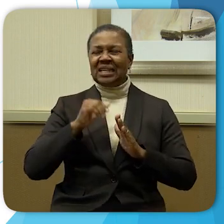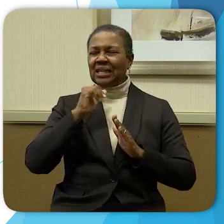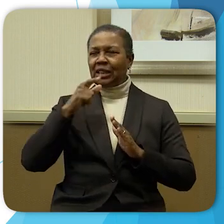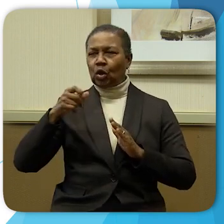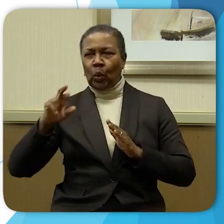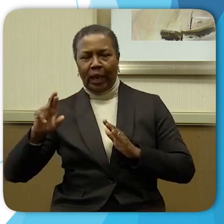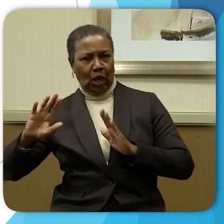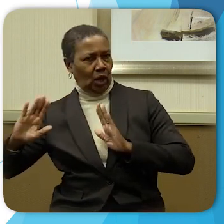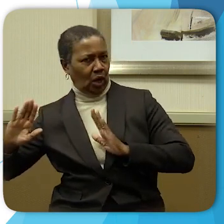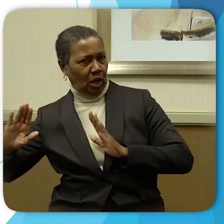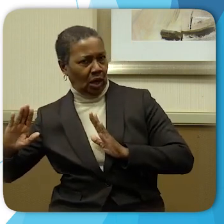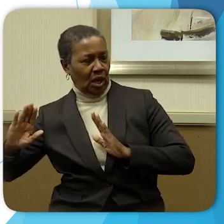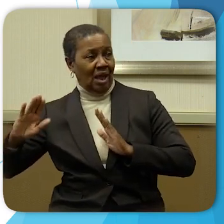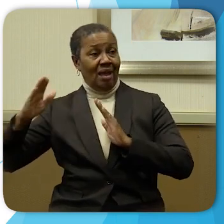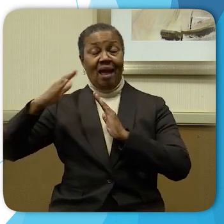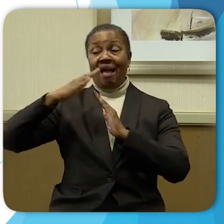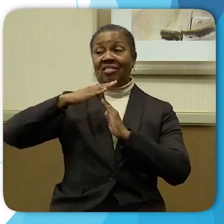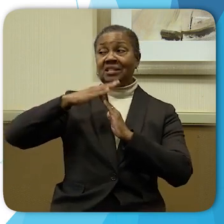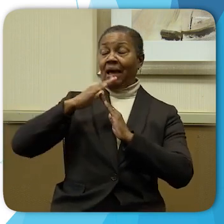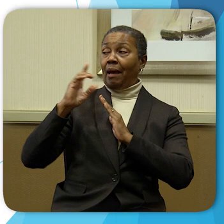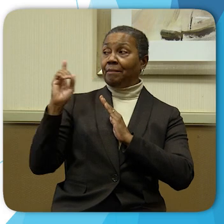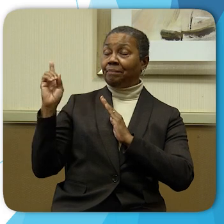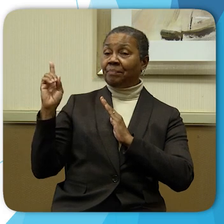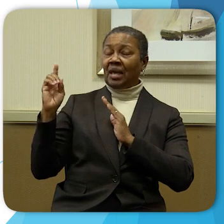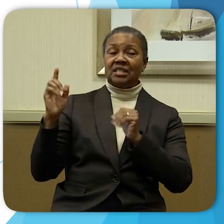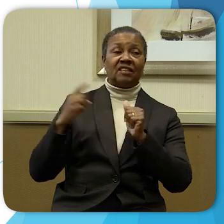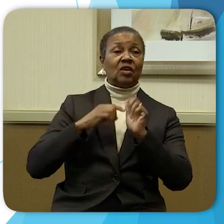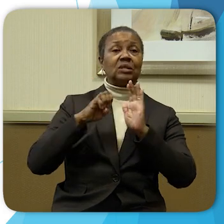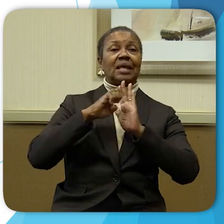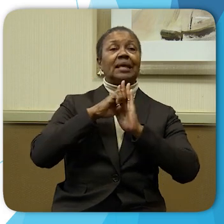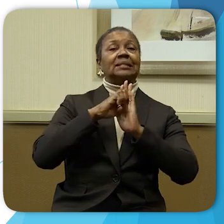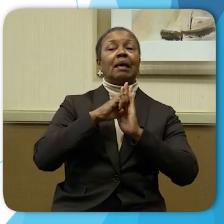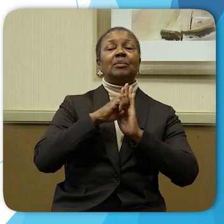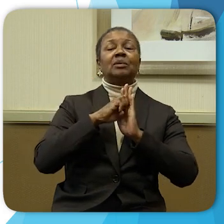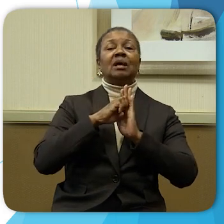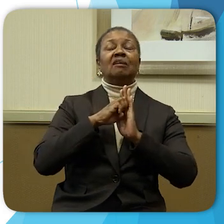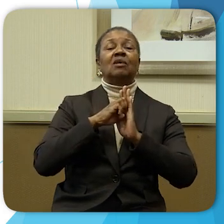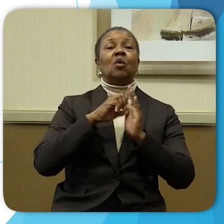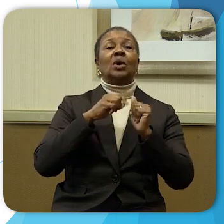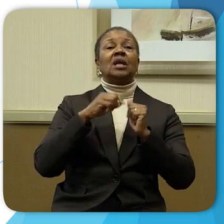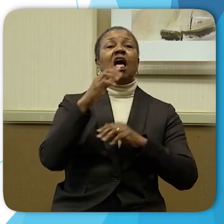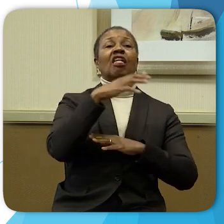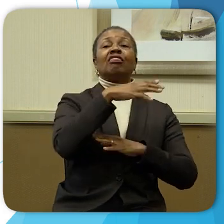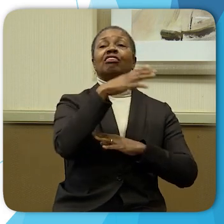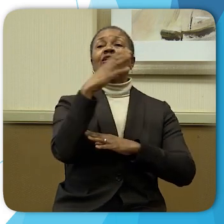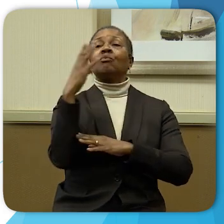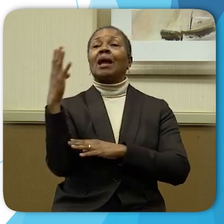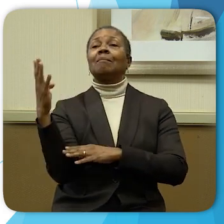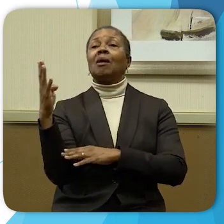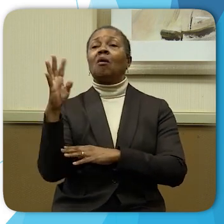that. And then up at the top is our first example of when the rainbow flag